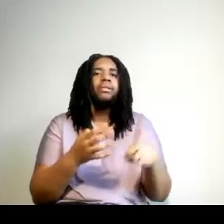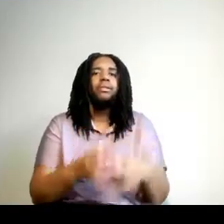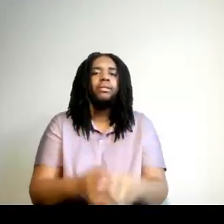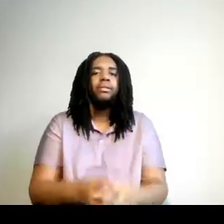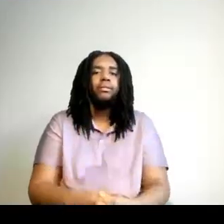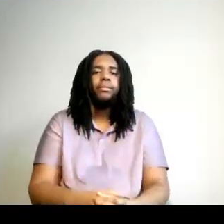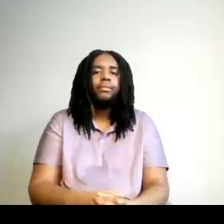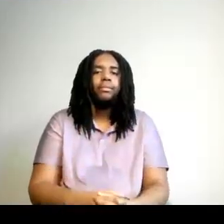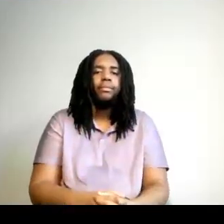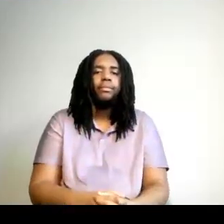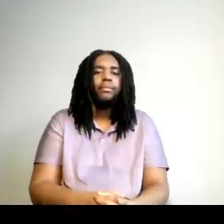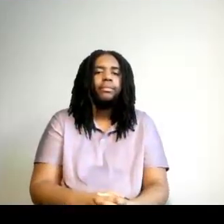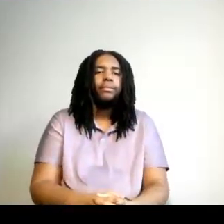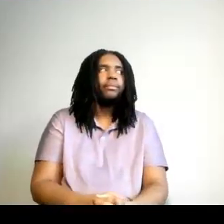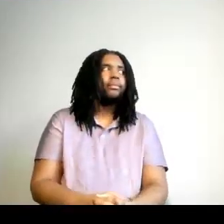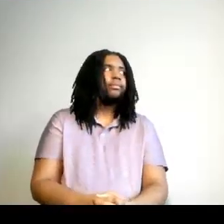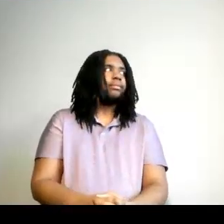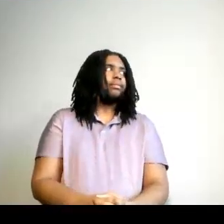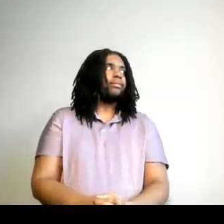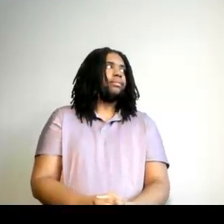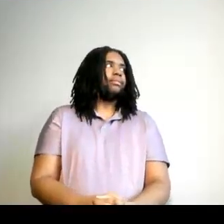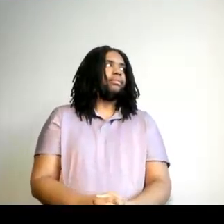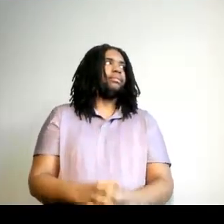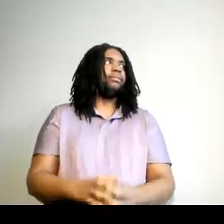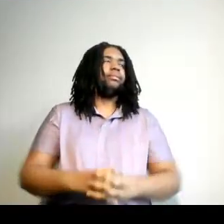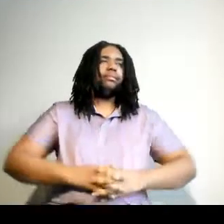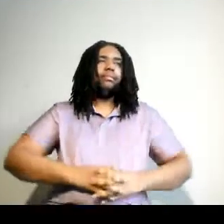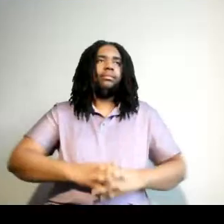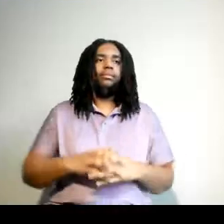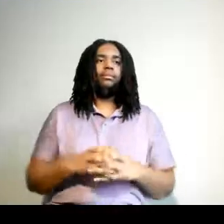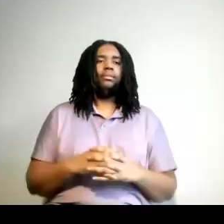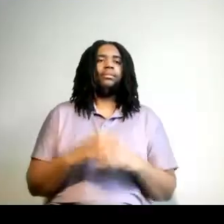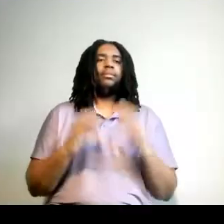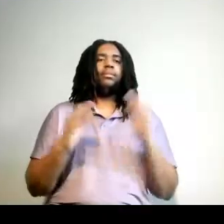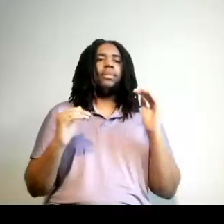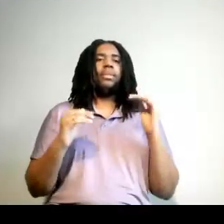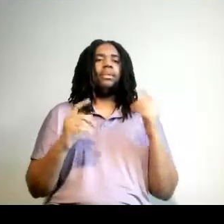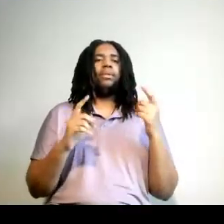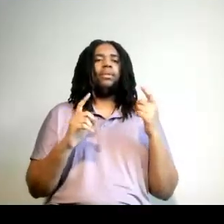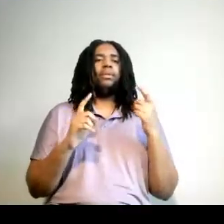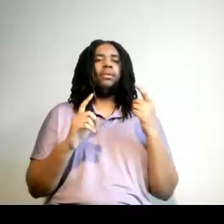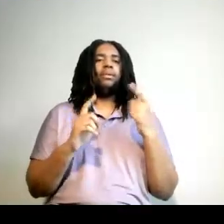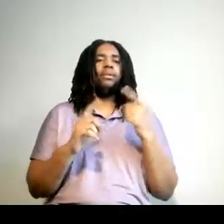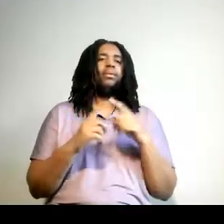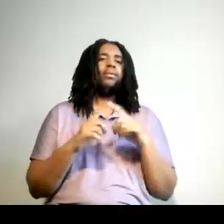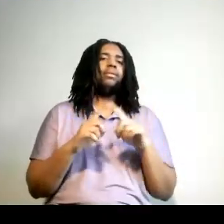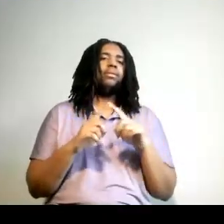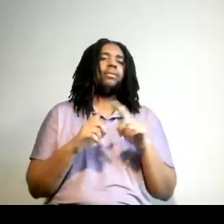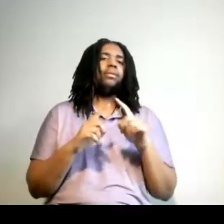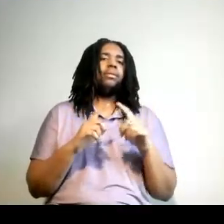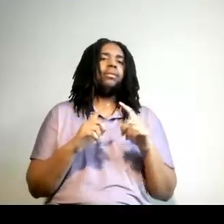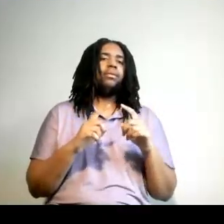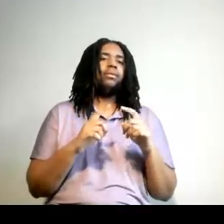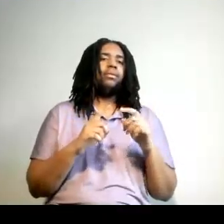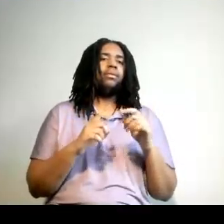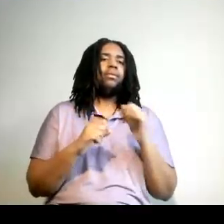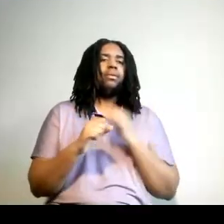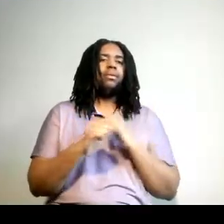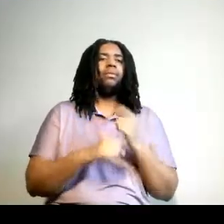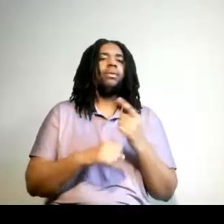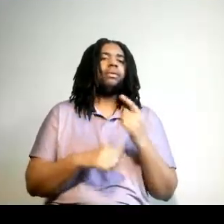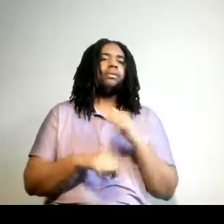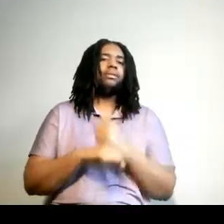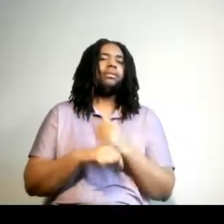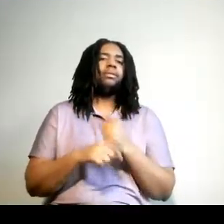So we're hoping to accomplish this through these different strategies. One is creating an accessible annual event with community